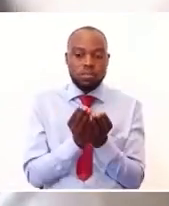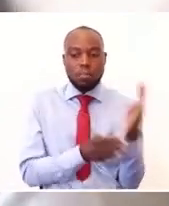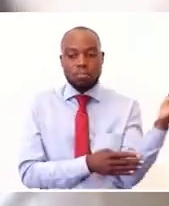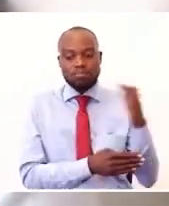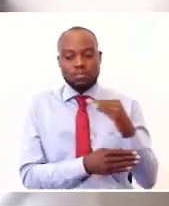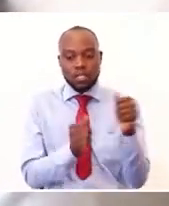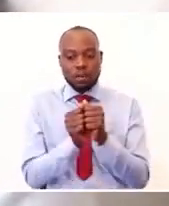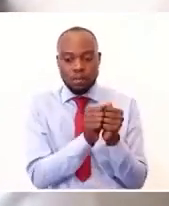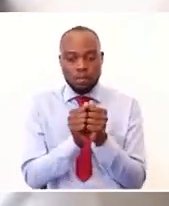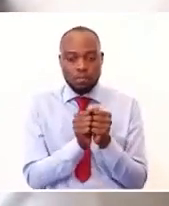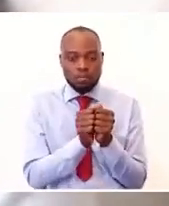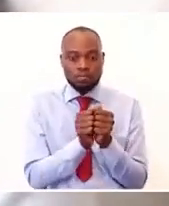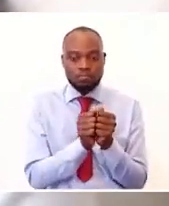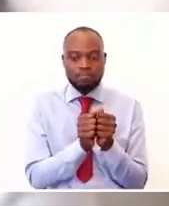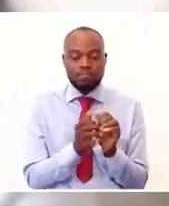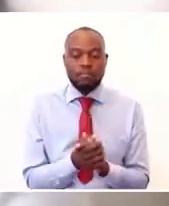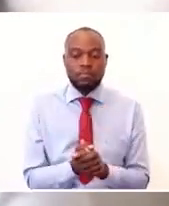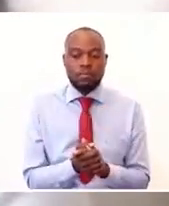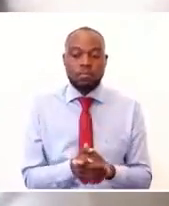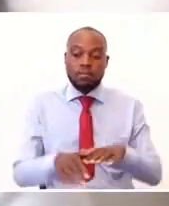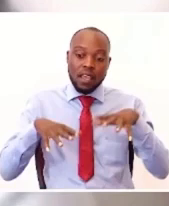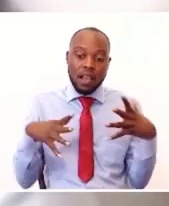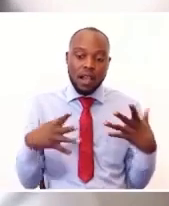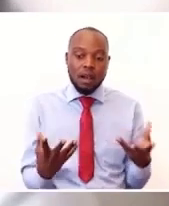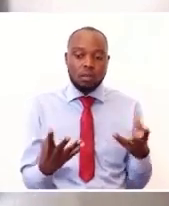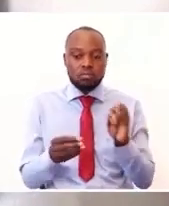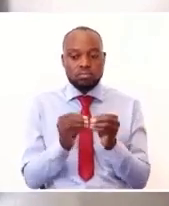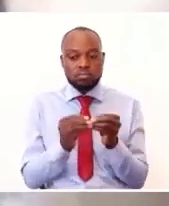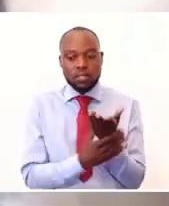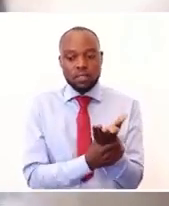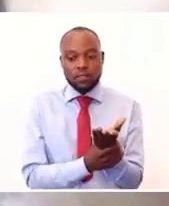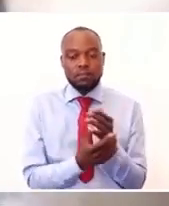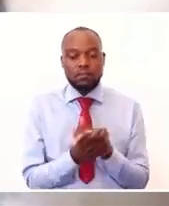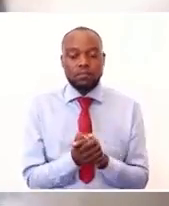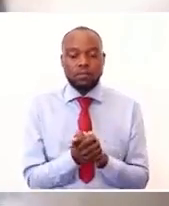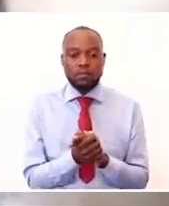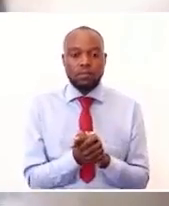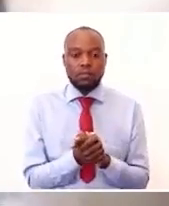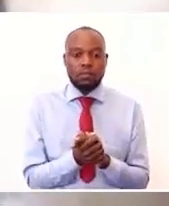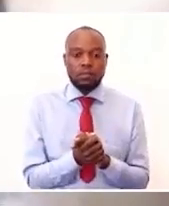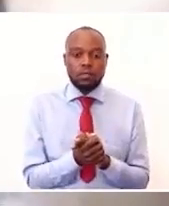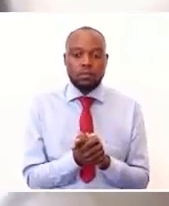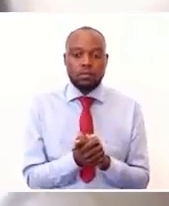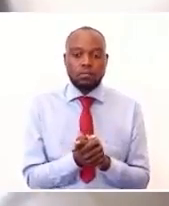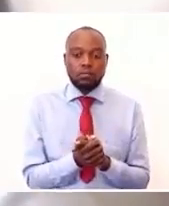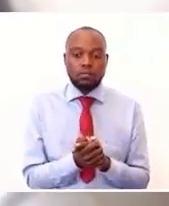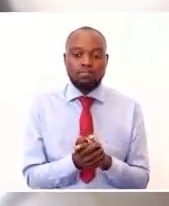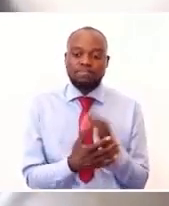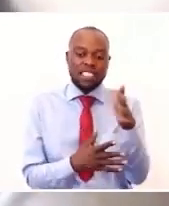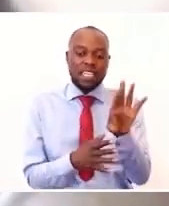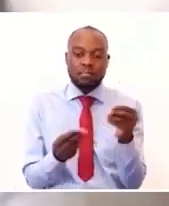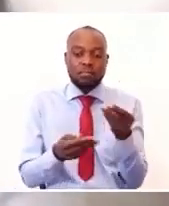together cohesiveness in how to take issues forward. And I hear this being reflected in some of the